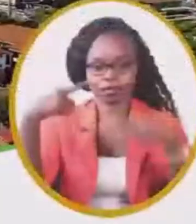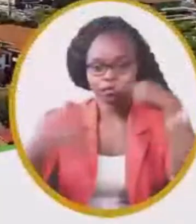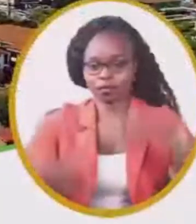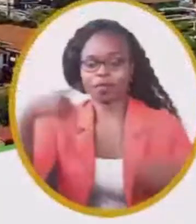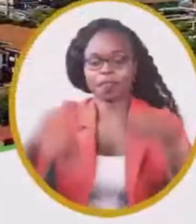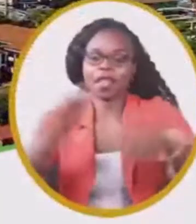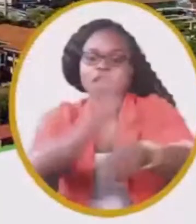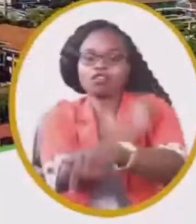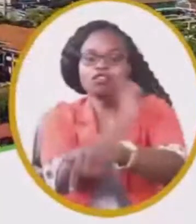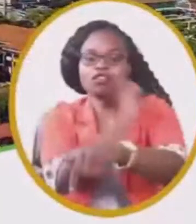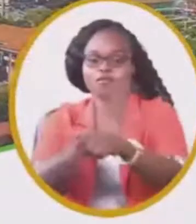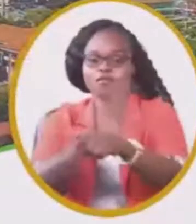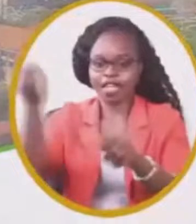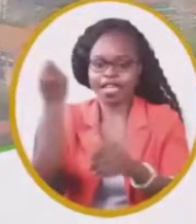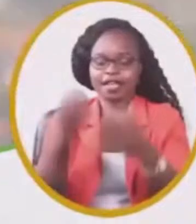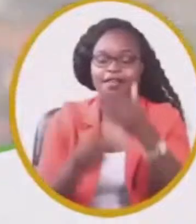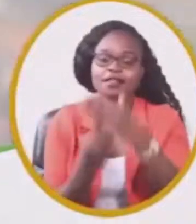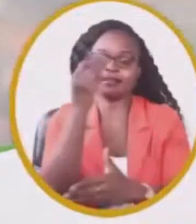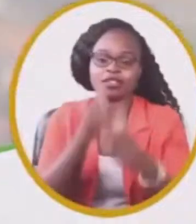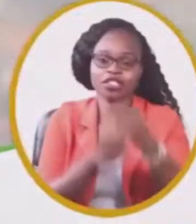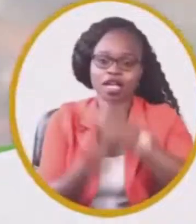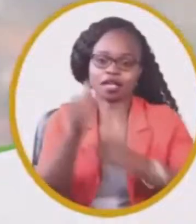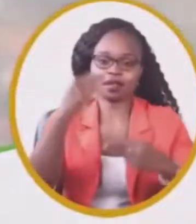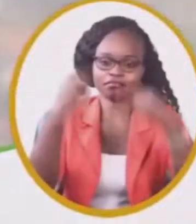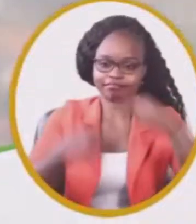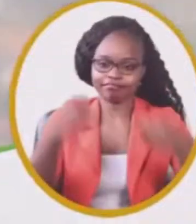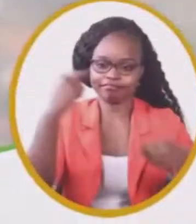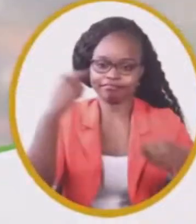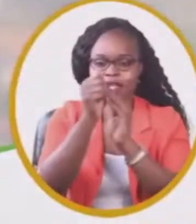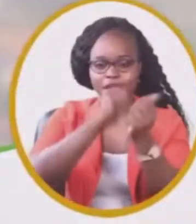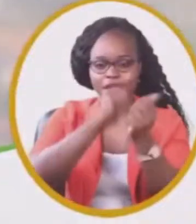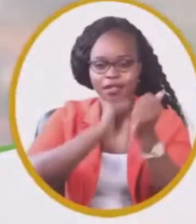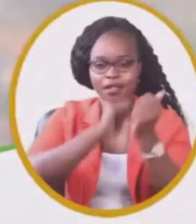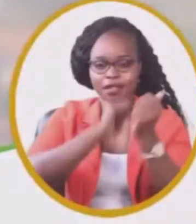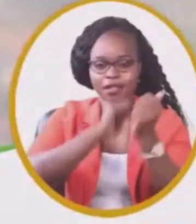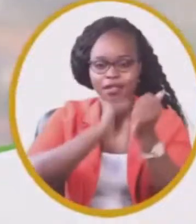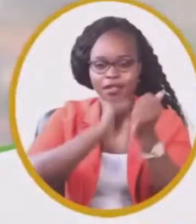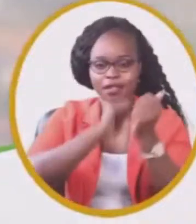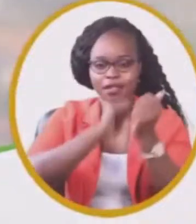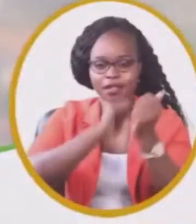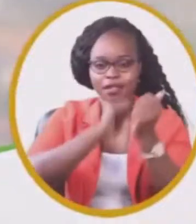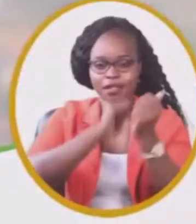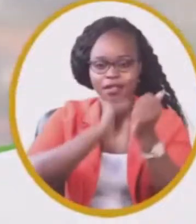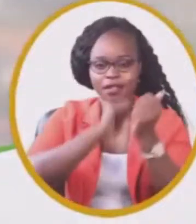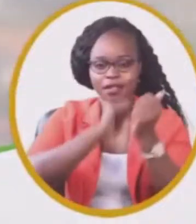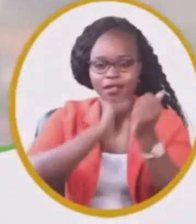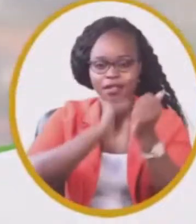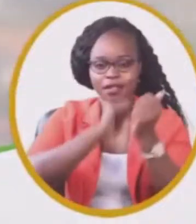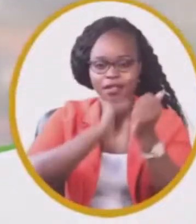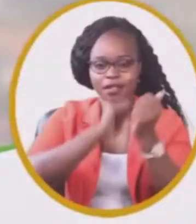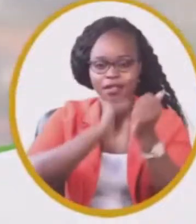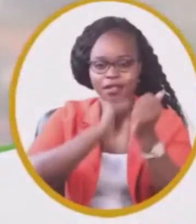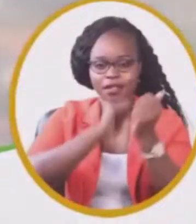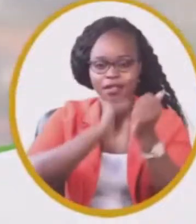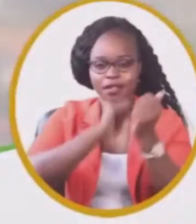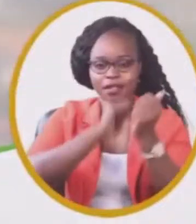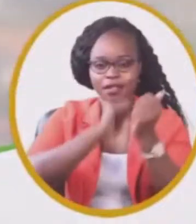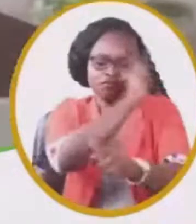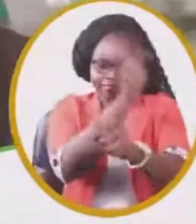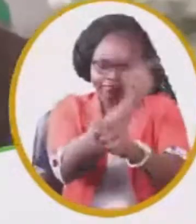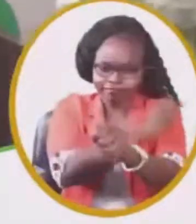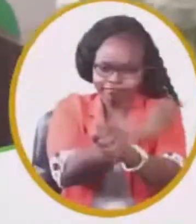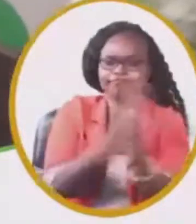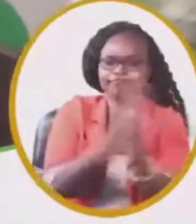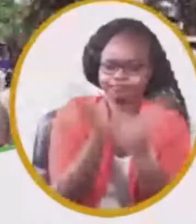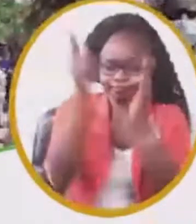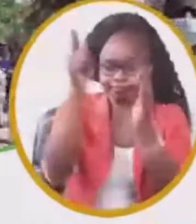The Competition Authority of Kenya is established under the Competition Act number 12 of 2010. The